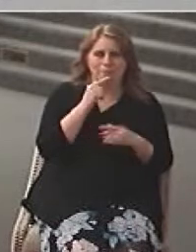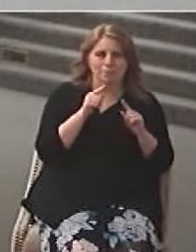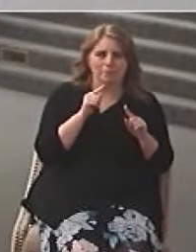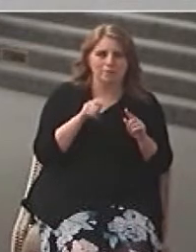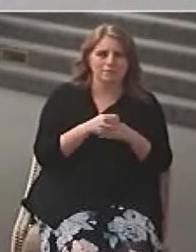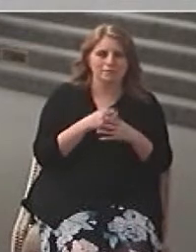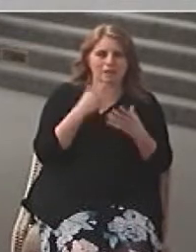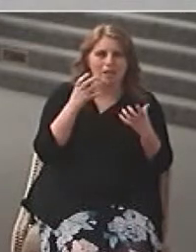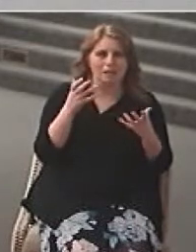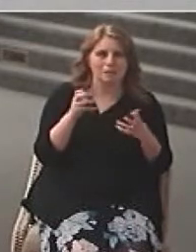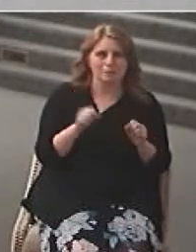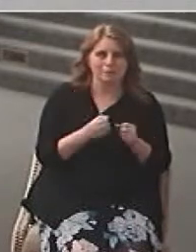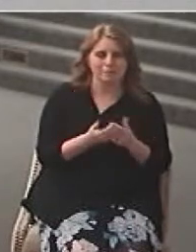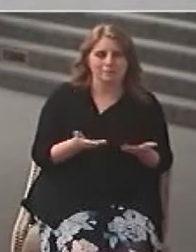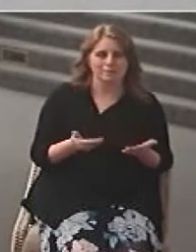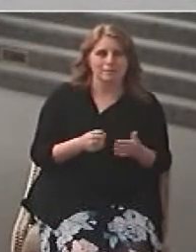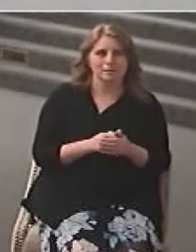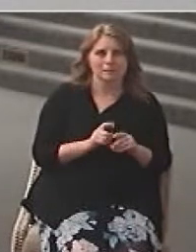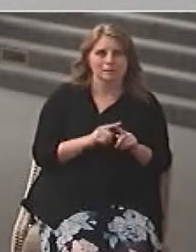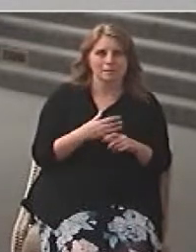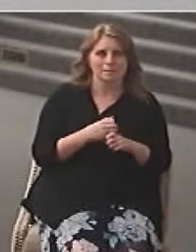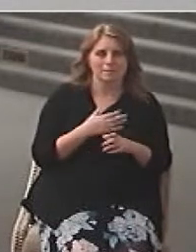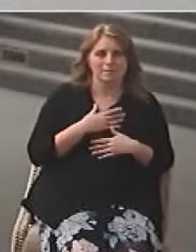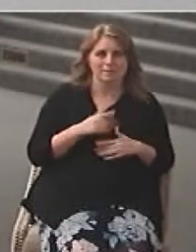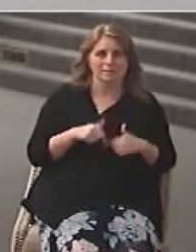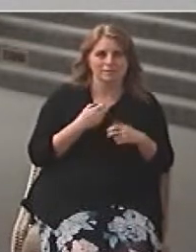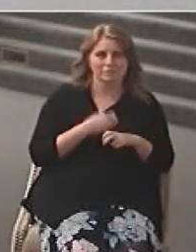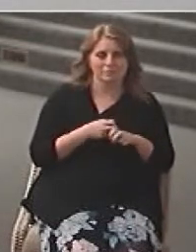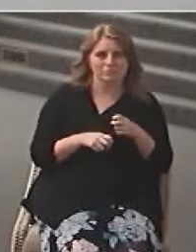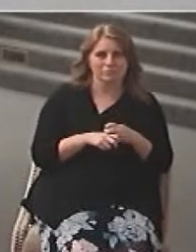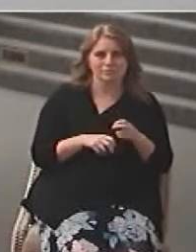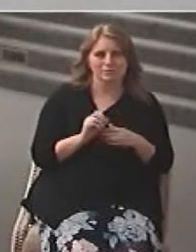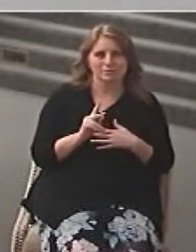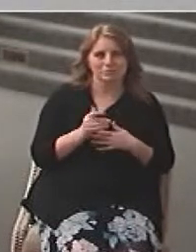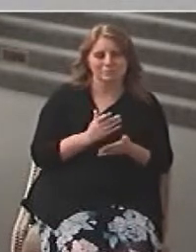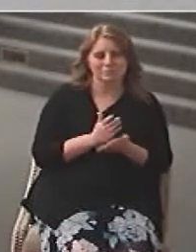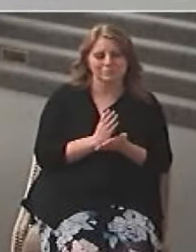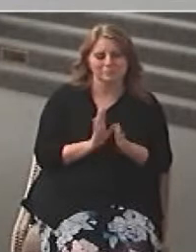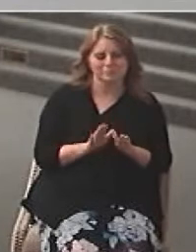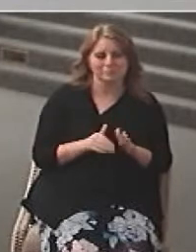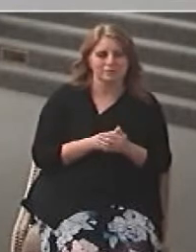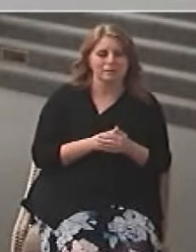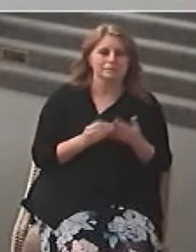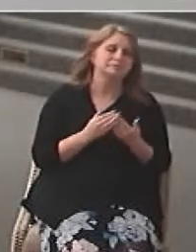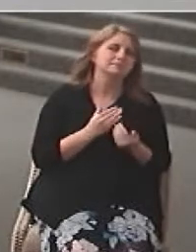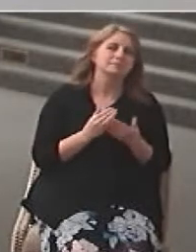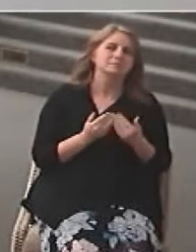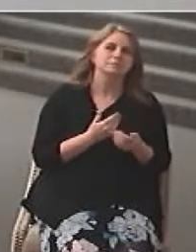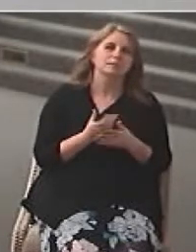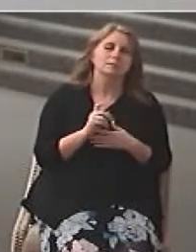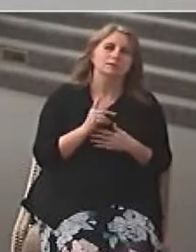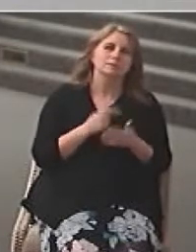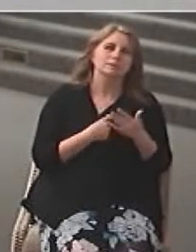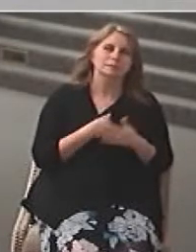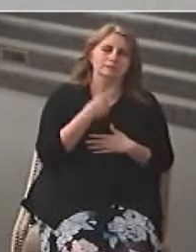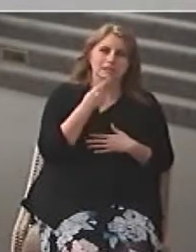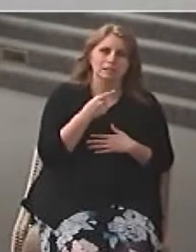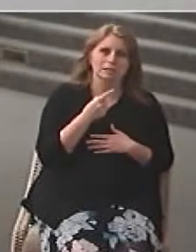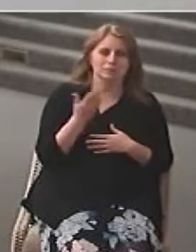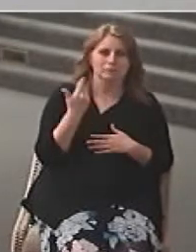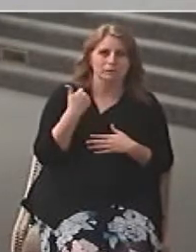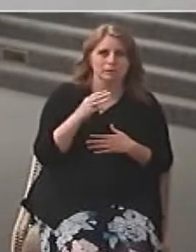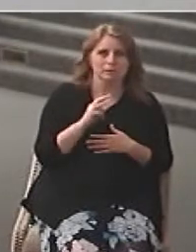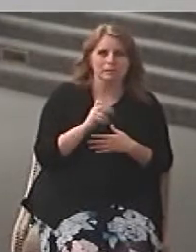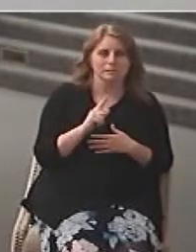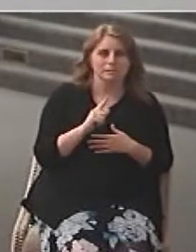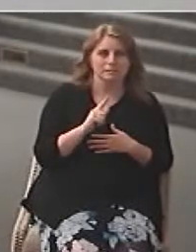broke the thing, but made my life difficult. But it's all right. Anyway, back to what I was saying before Wesley